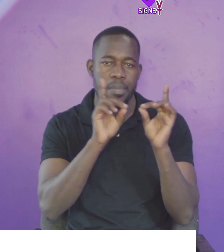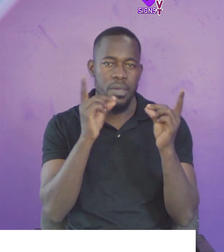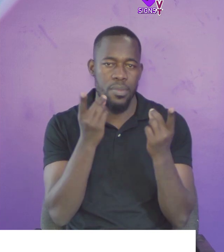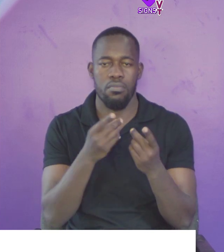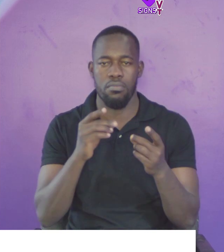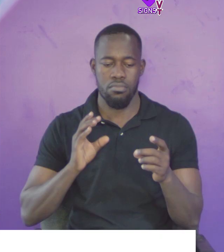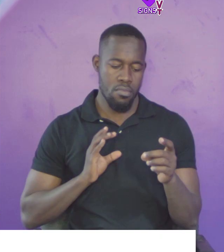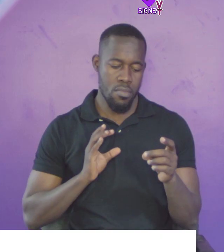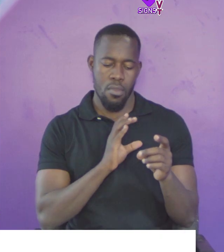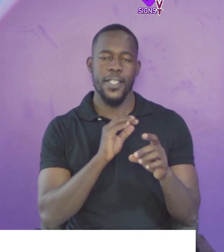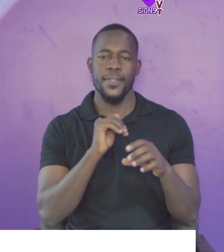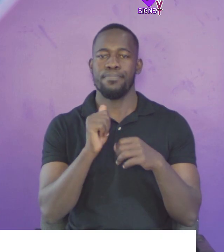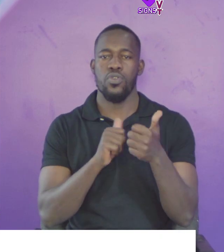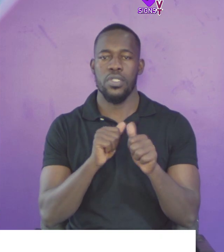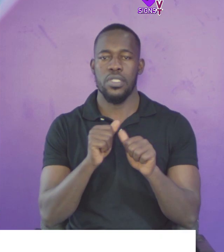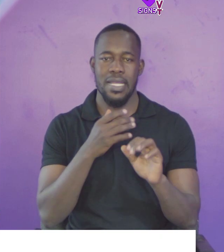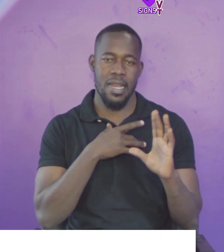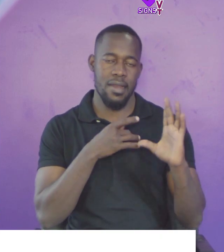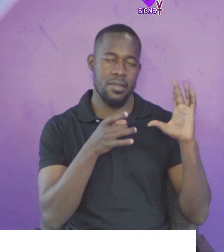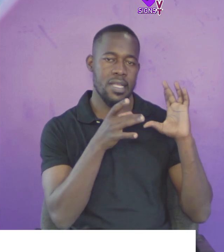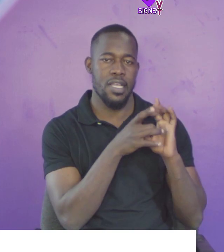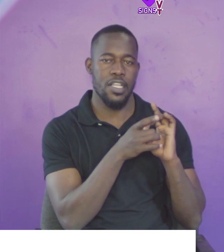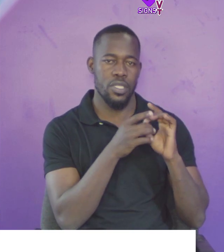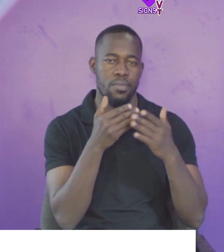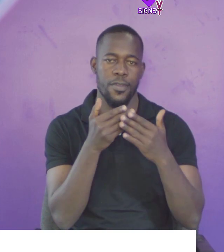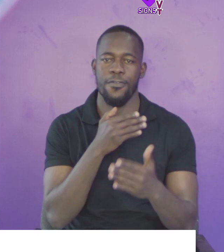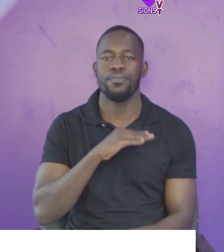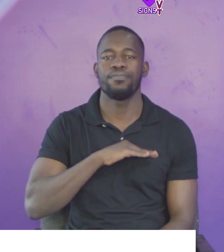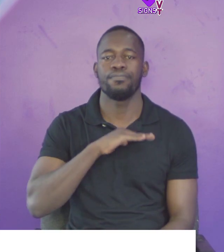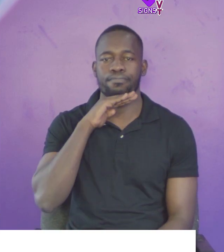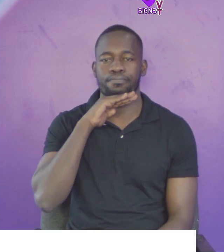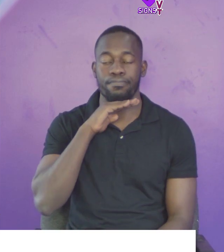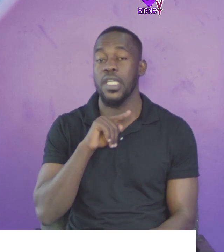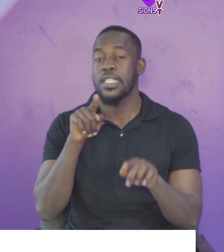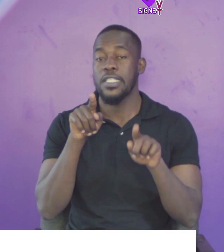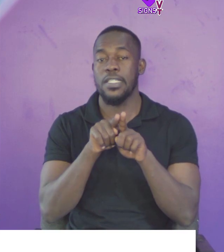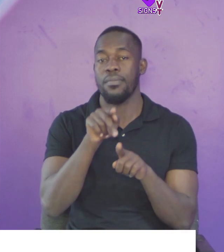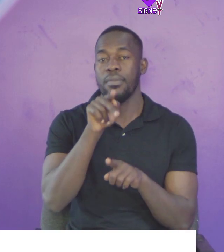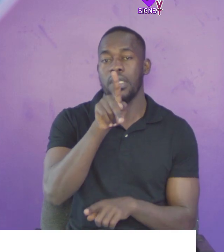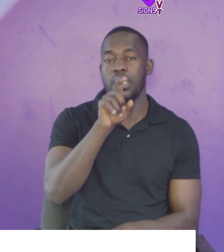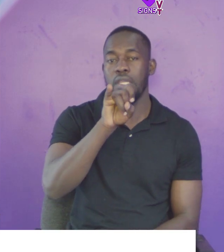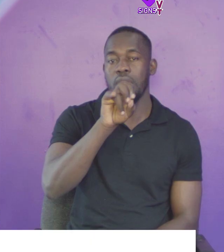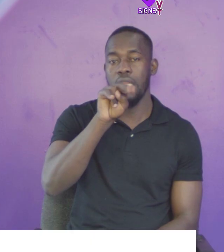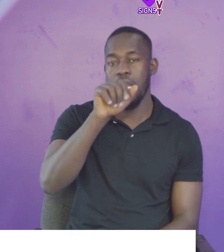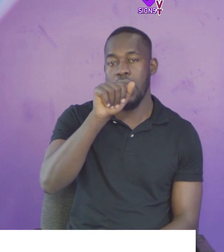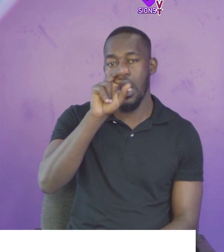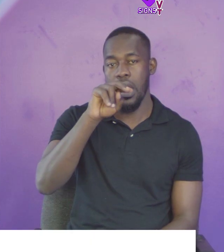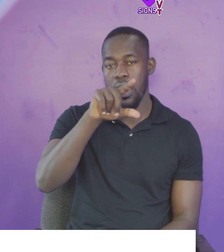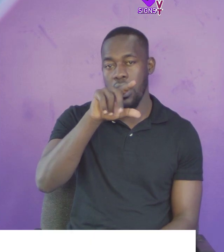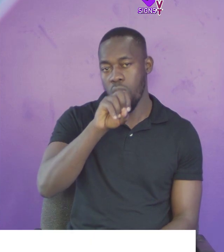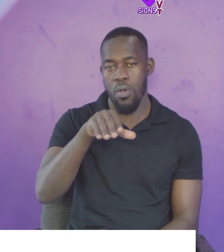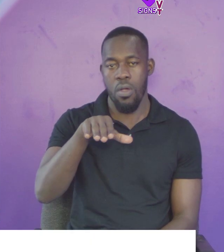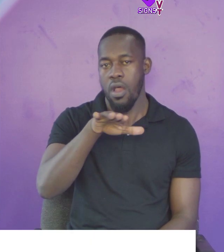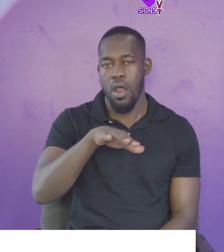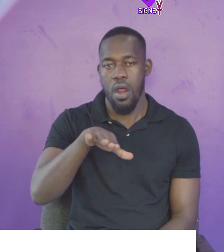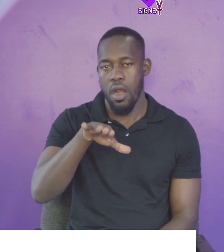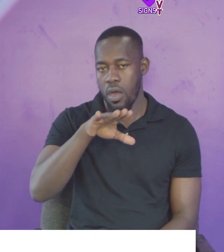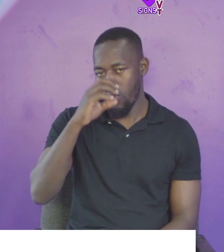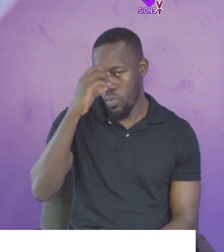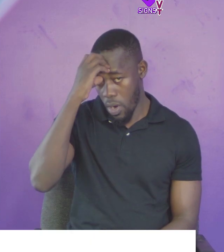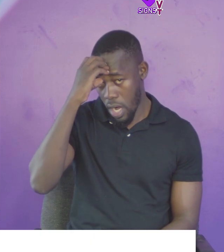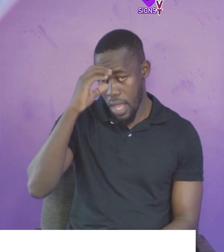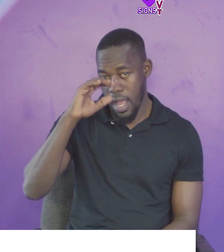and Culture during his tenure. Hailing from Kinango constituency in Kwale County, Hamisi becomes